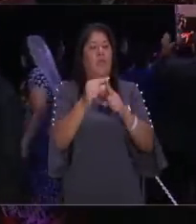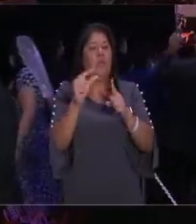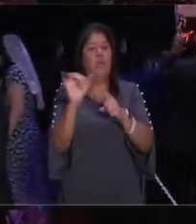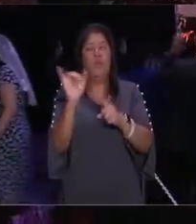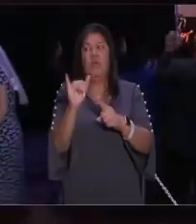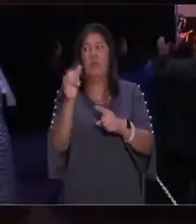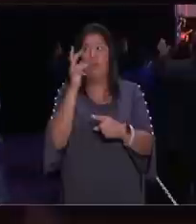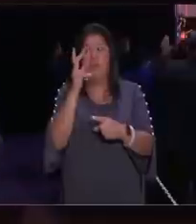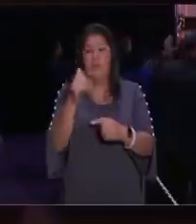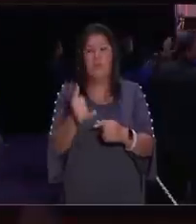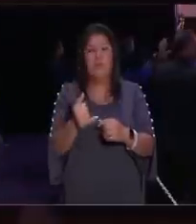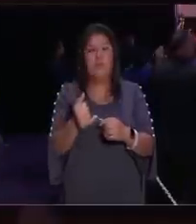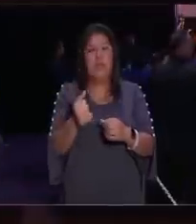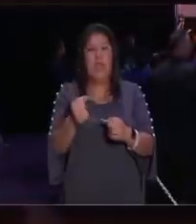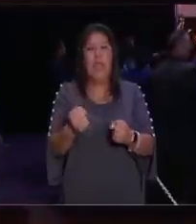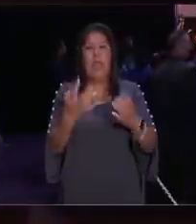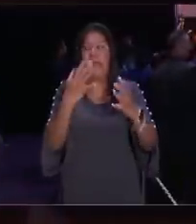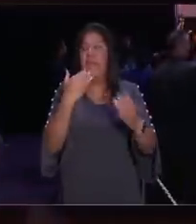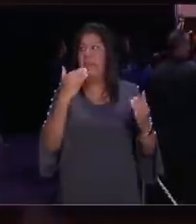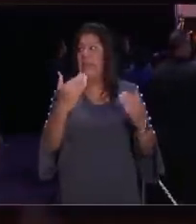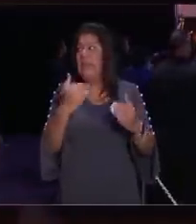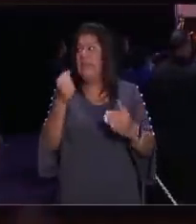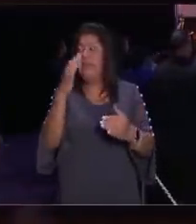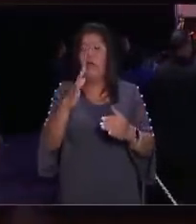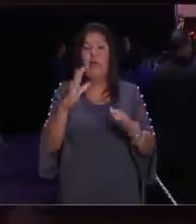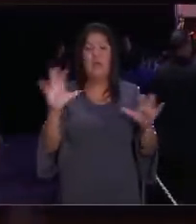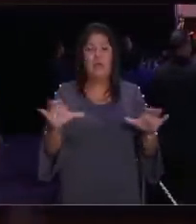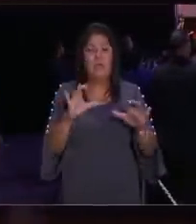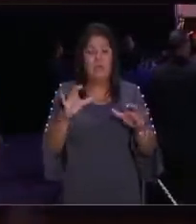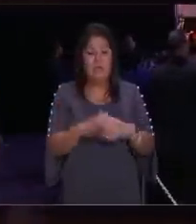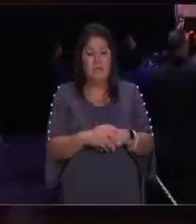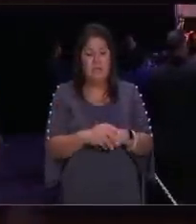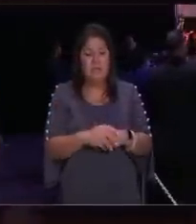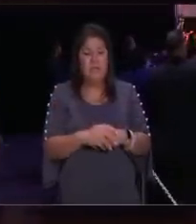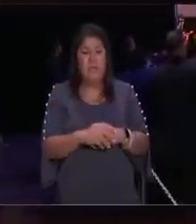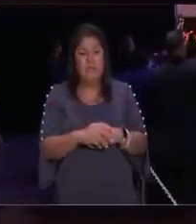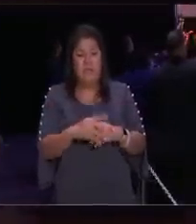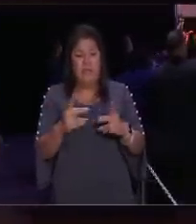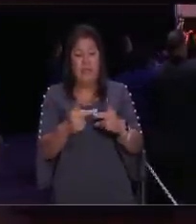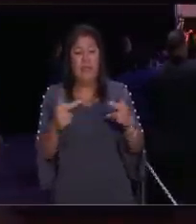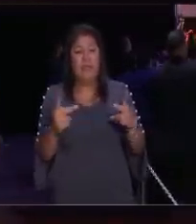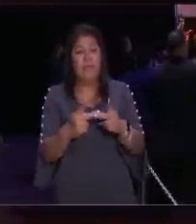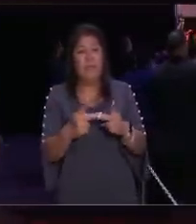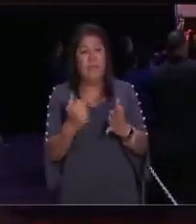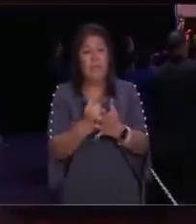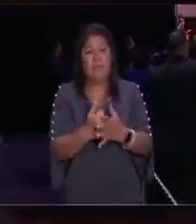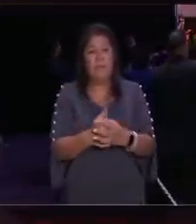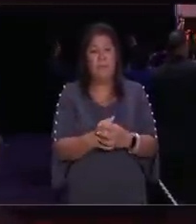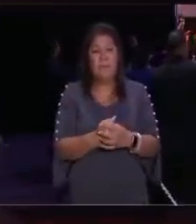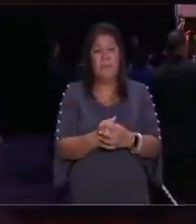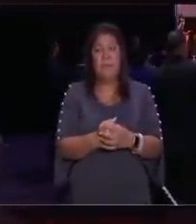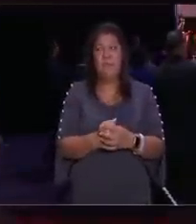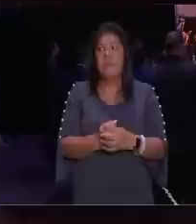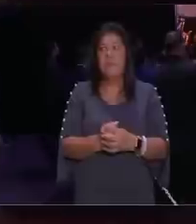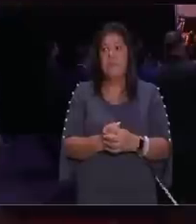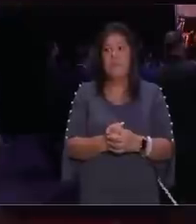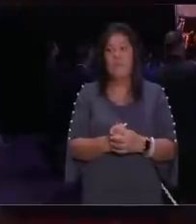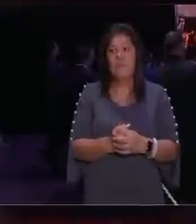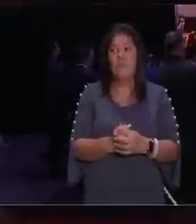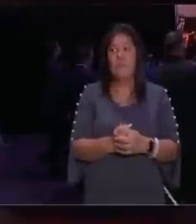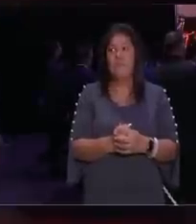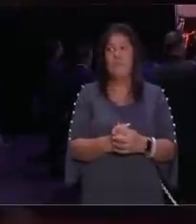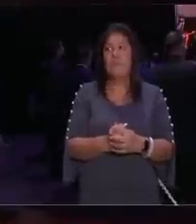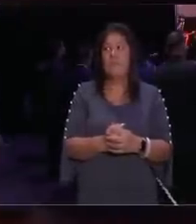heard today. How many of you are just thankful for what God has done in this place? Amen. Right there